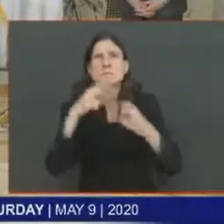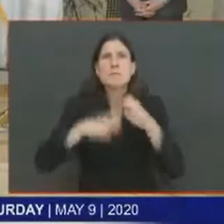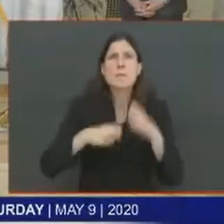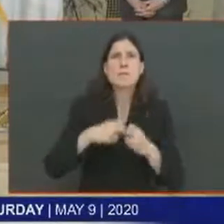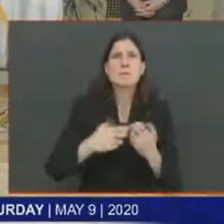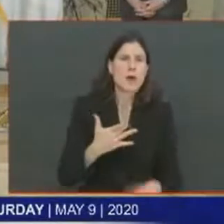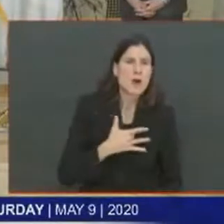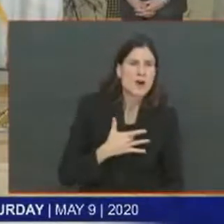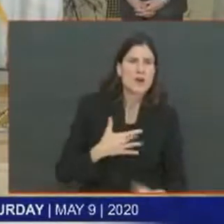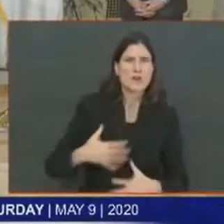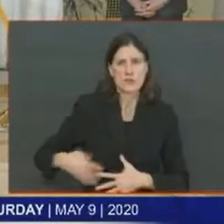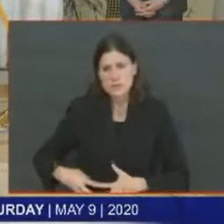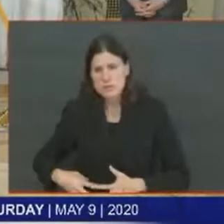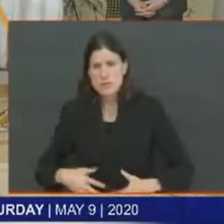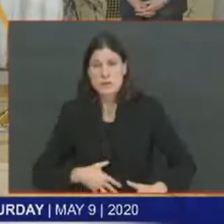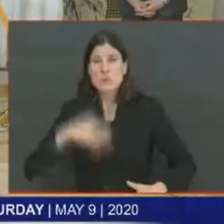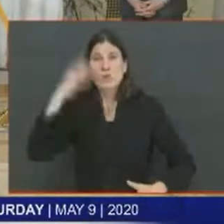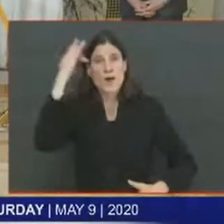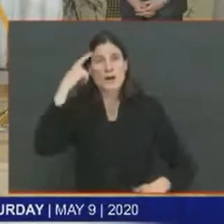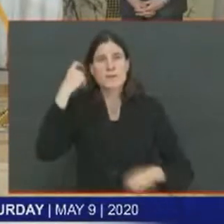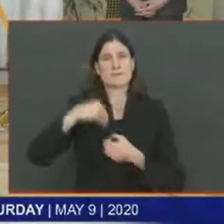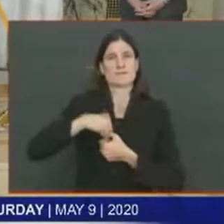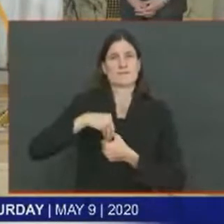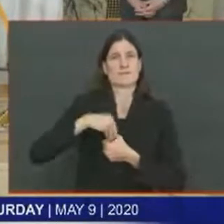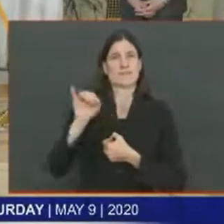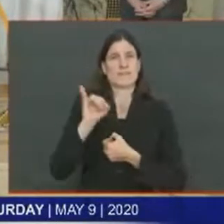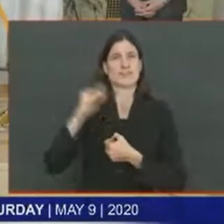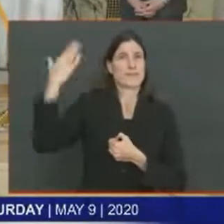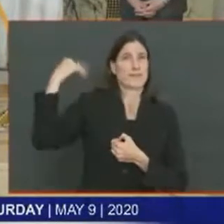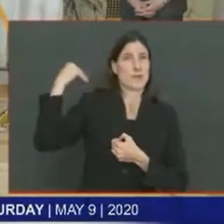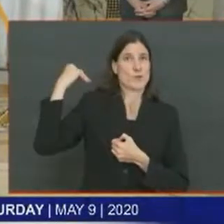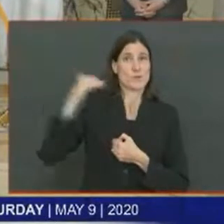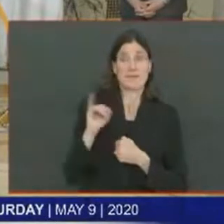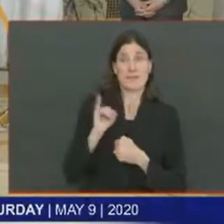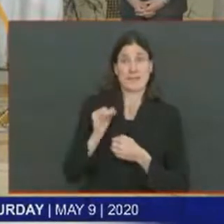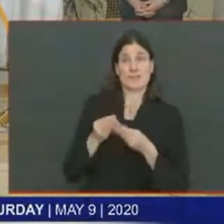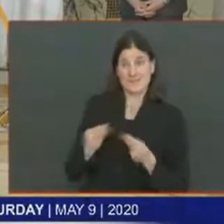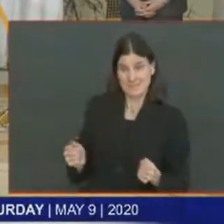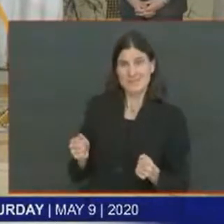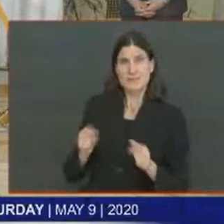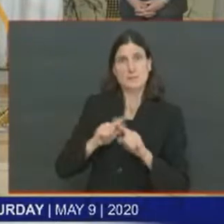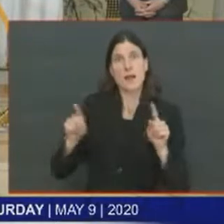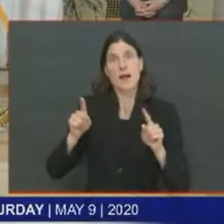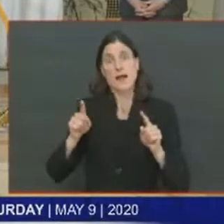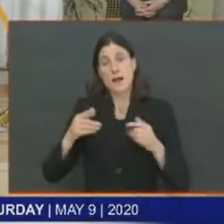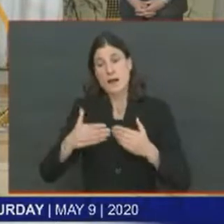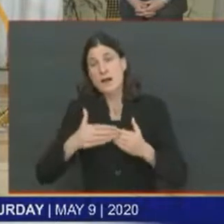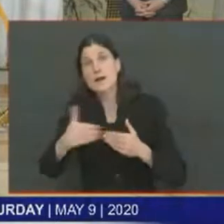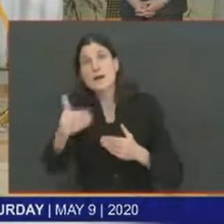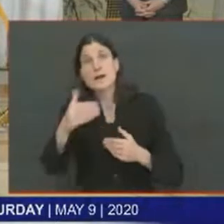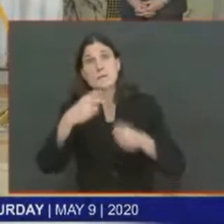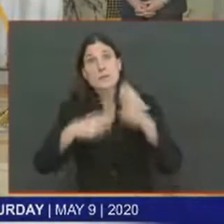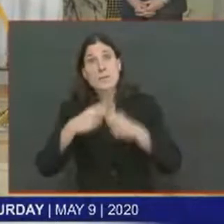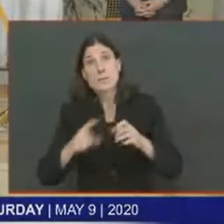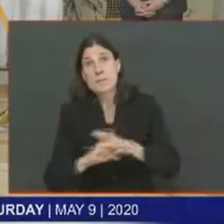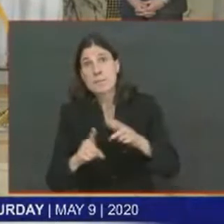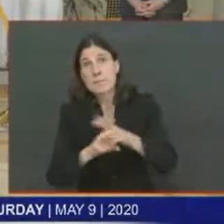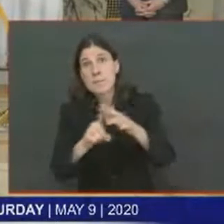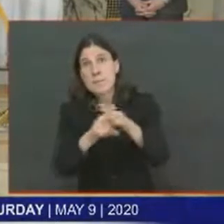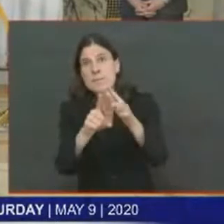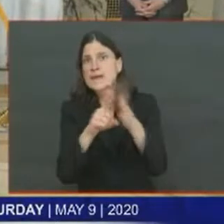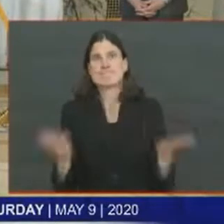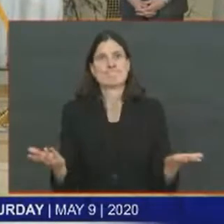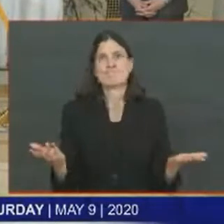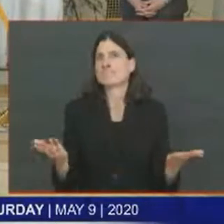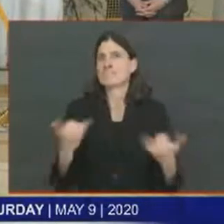of recovery and being able to see how people are doing for the long term. We hope that it will be similar to